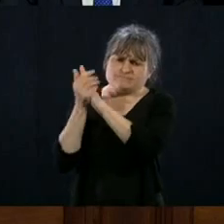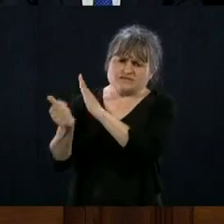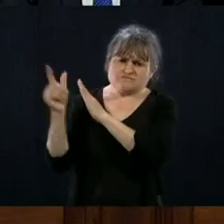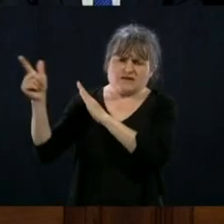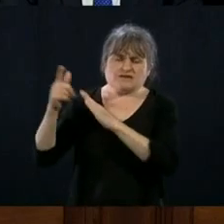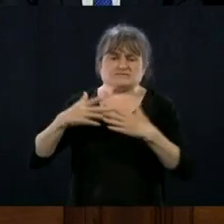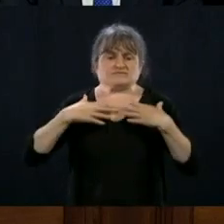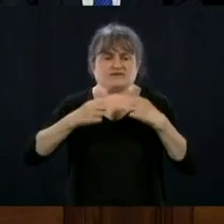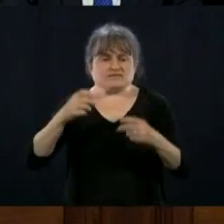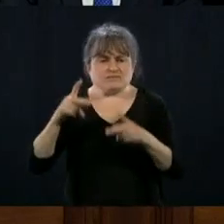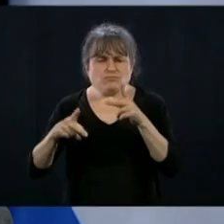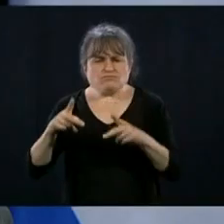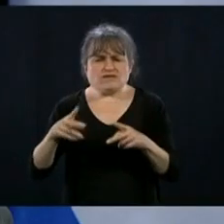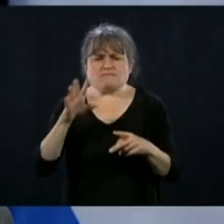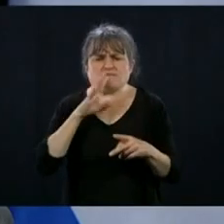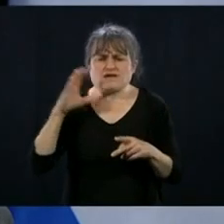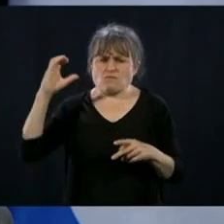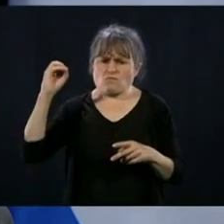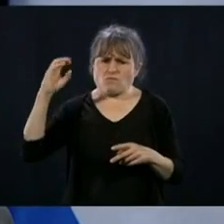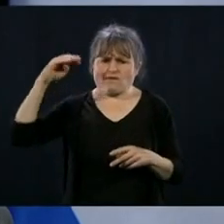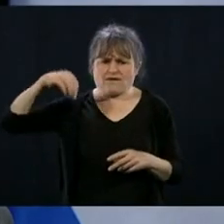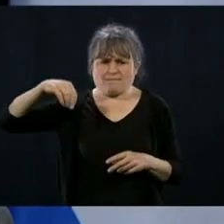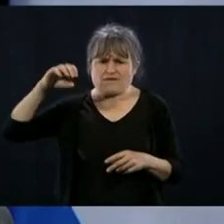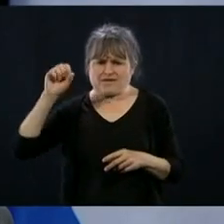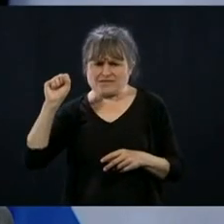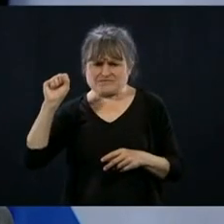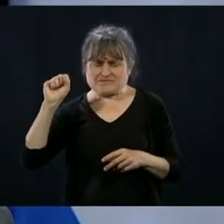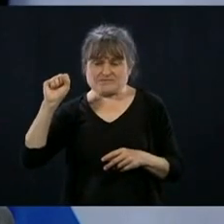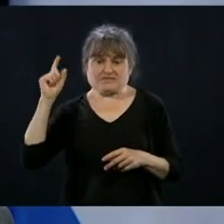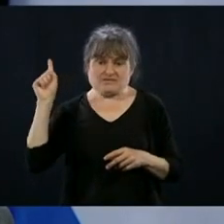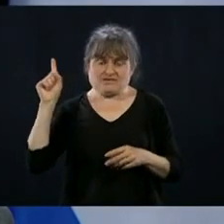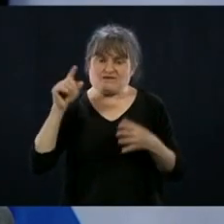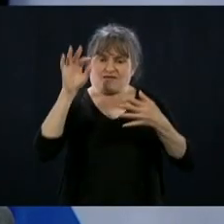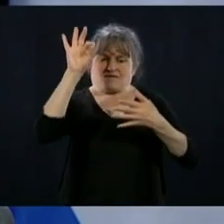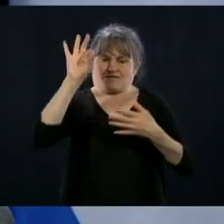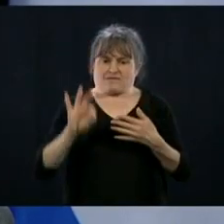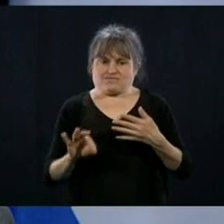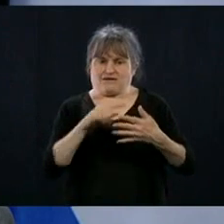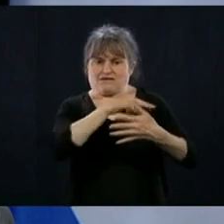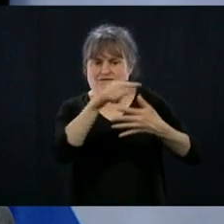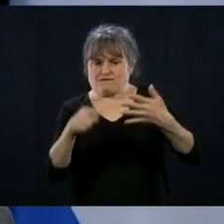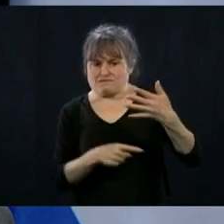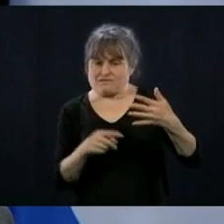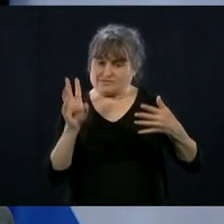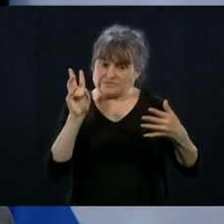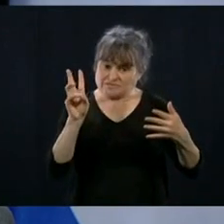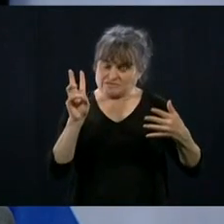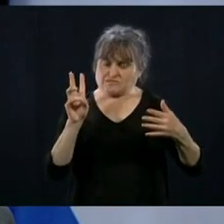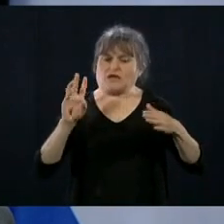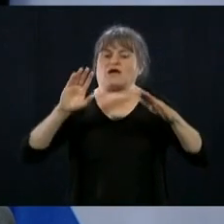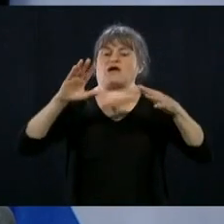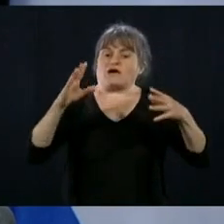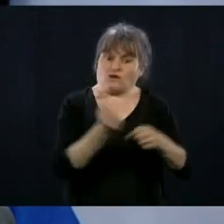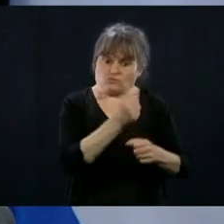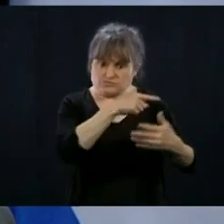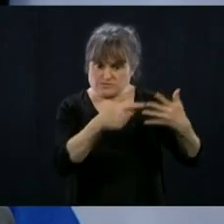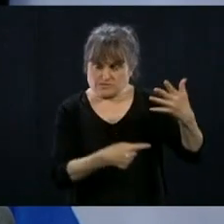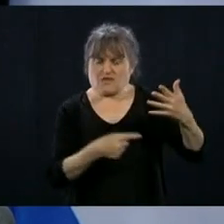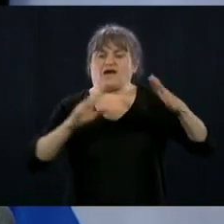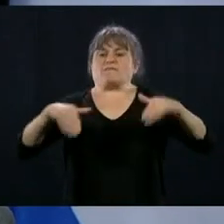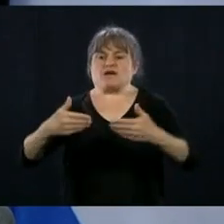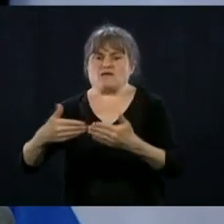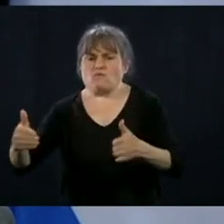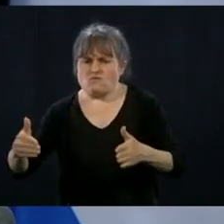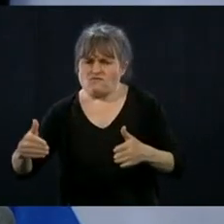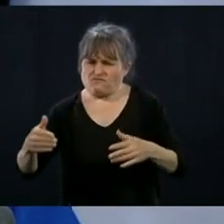yet meet the 6 criteria that you talked about, Mr. Legault, the WHO criteria for deconfinement. I understand that it will be announced perhaps